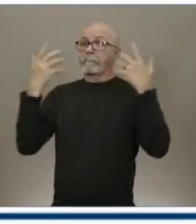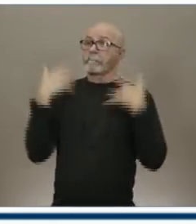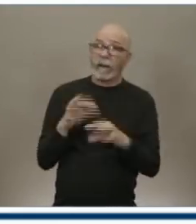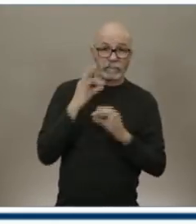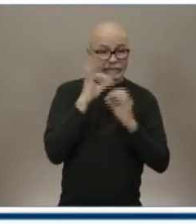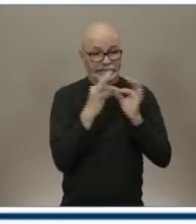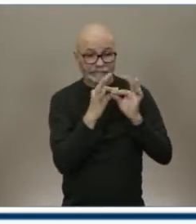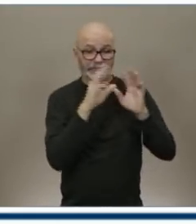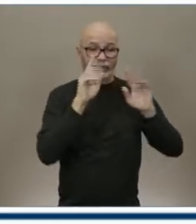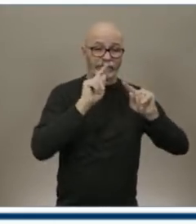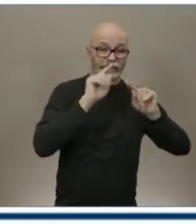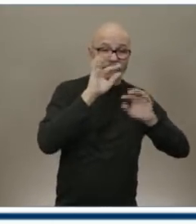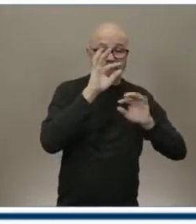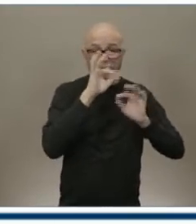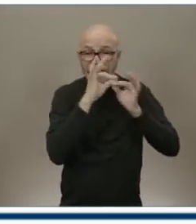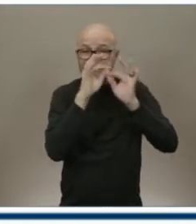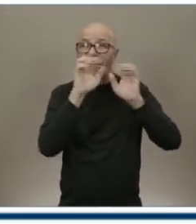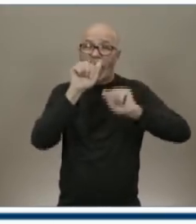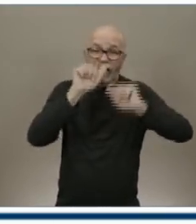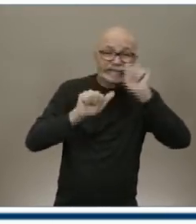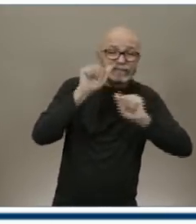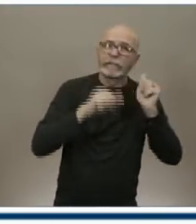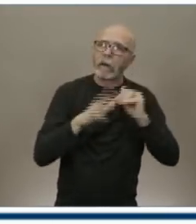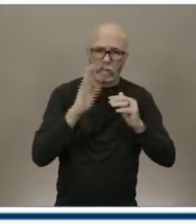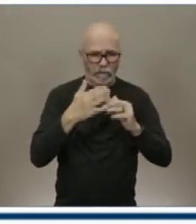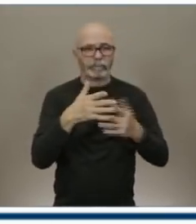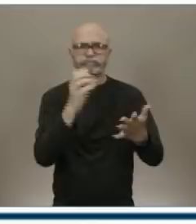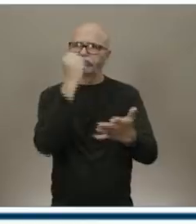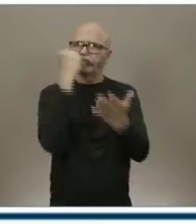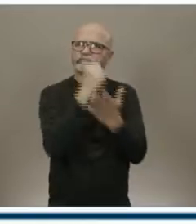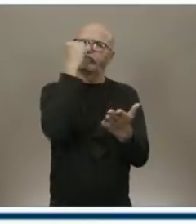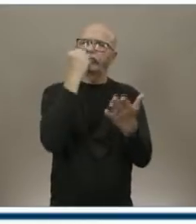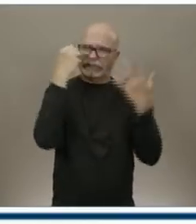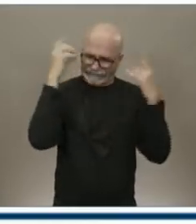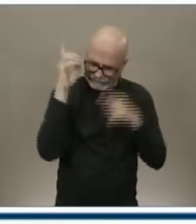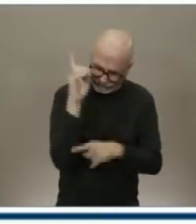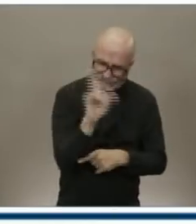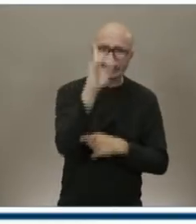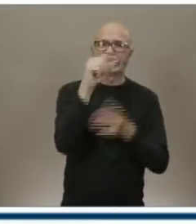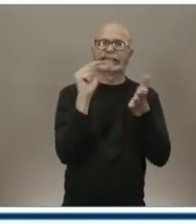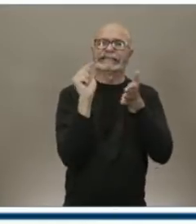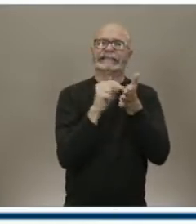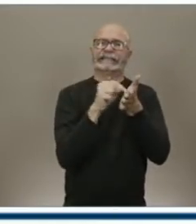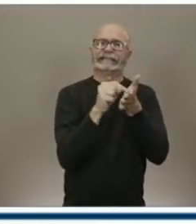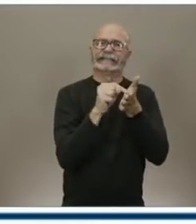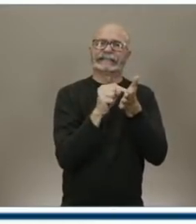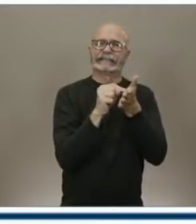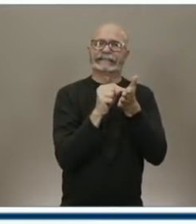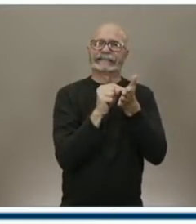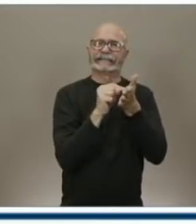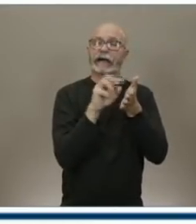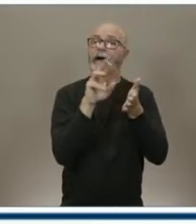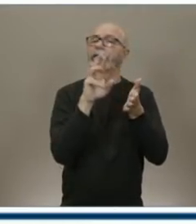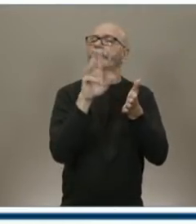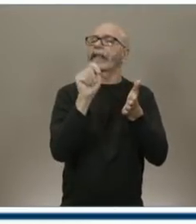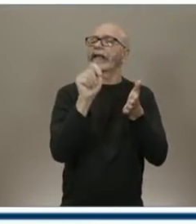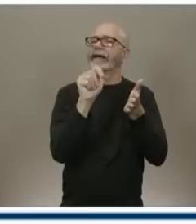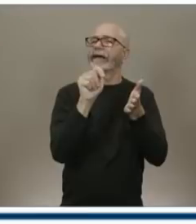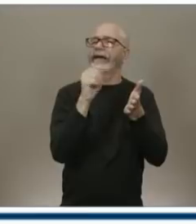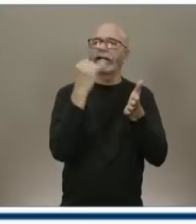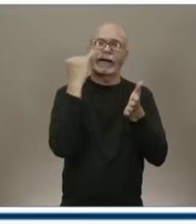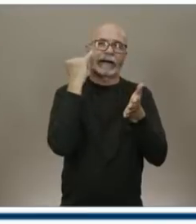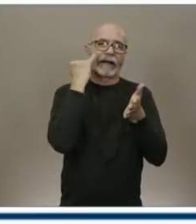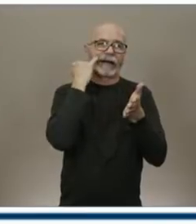assessment to be actually licensed. They've gone through the same assessment of safety and effectiveness. It's just that because of a particular